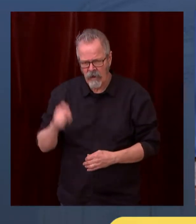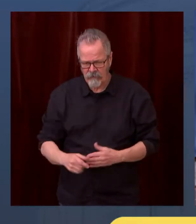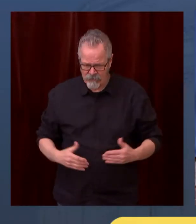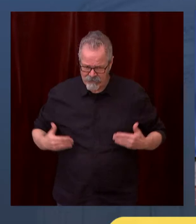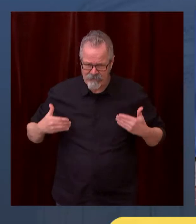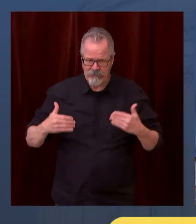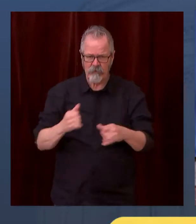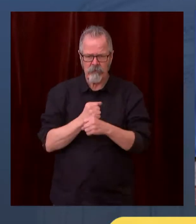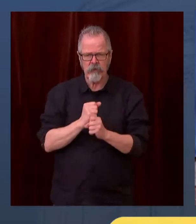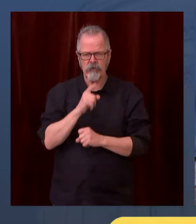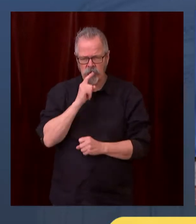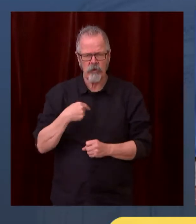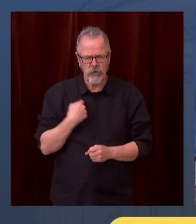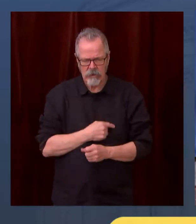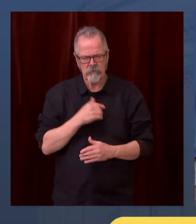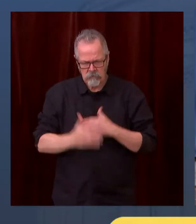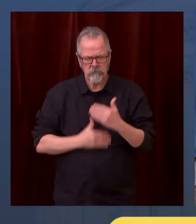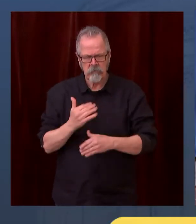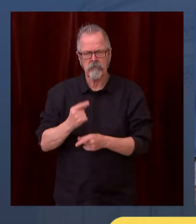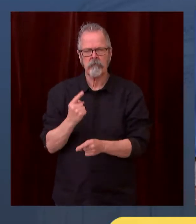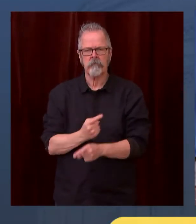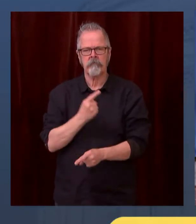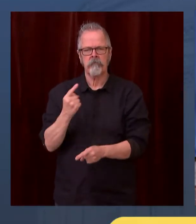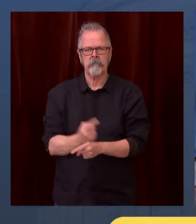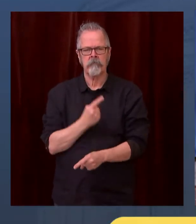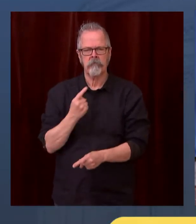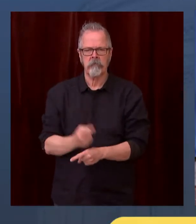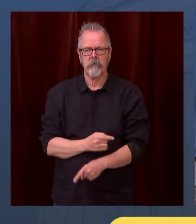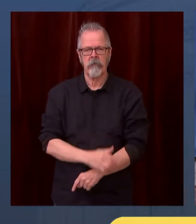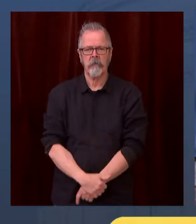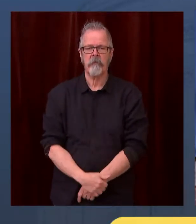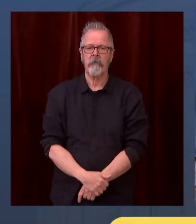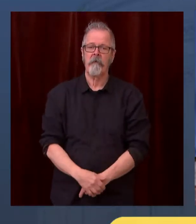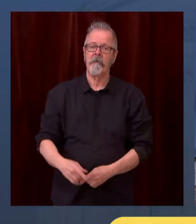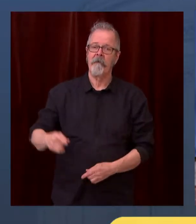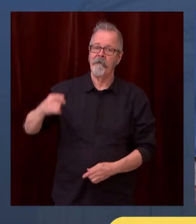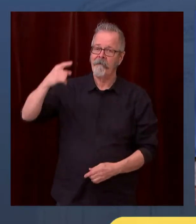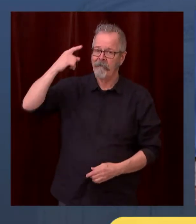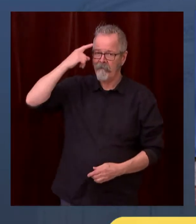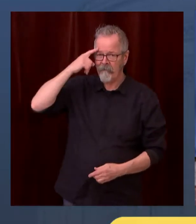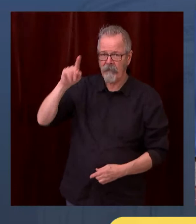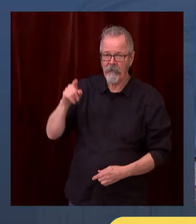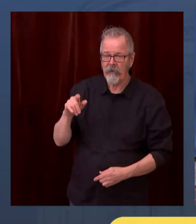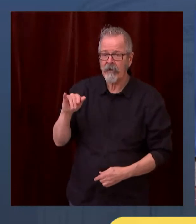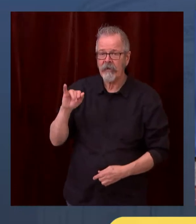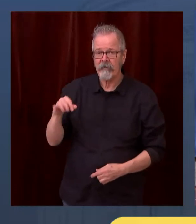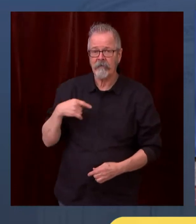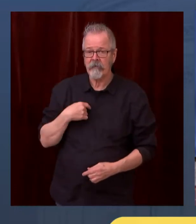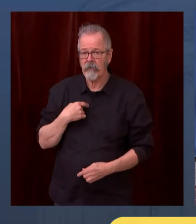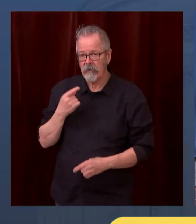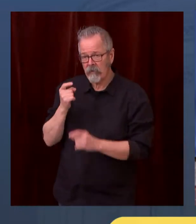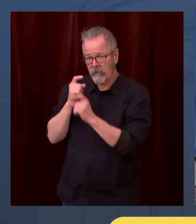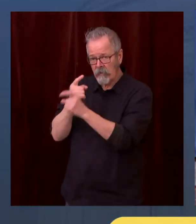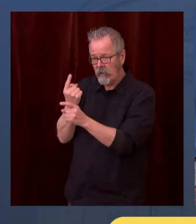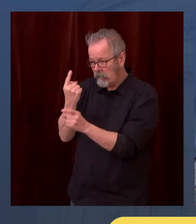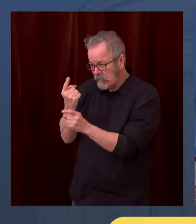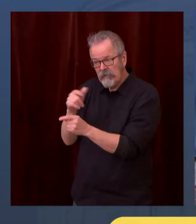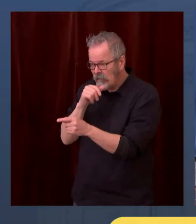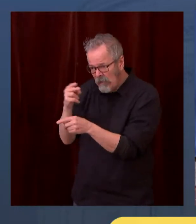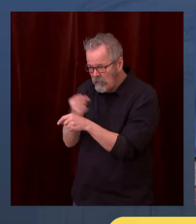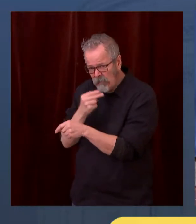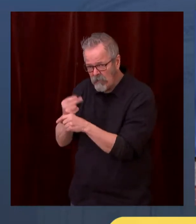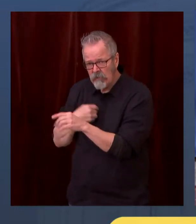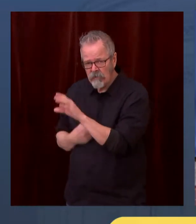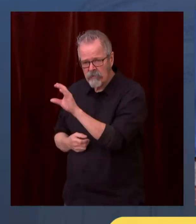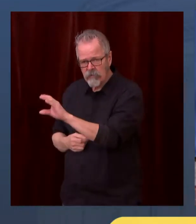answer to your question about transfer, I don't think there's a direct they don't transfer from A to B. It's just that you reduce